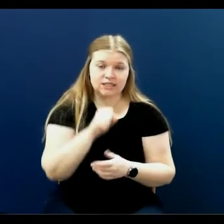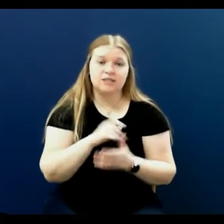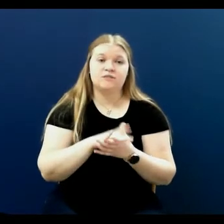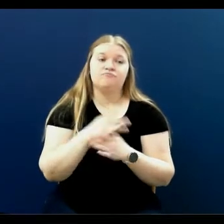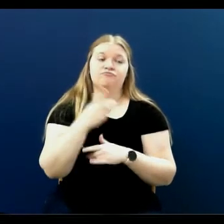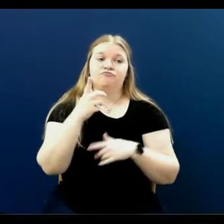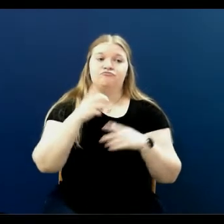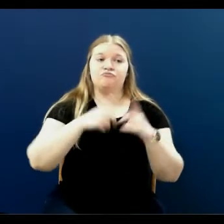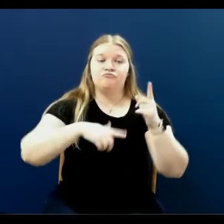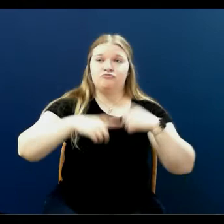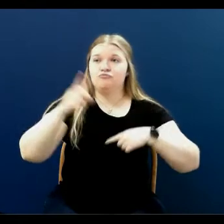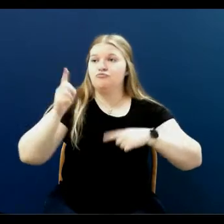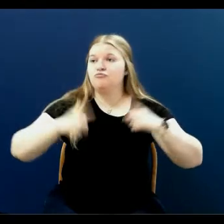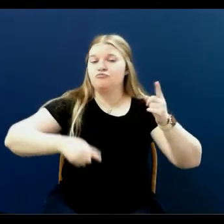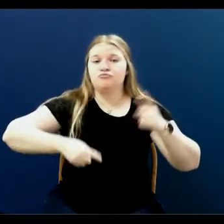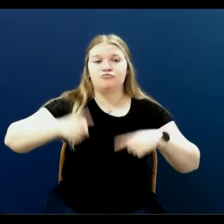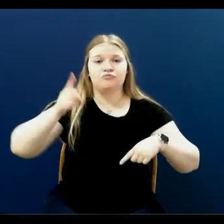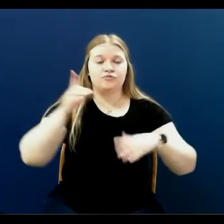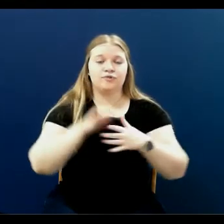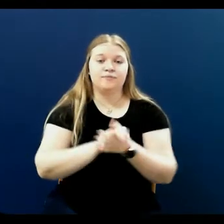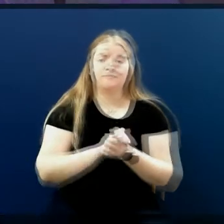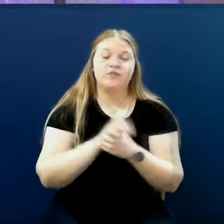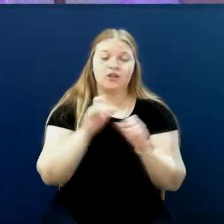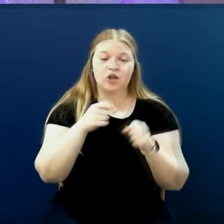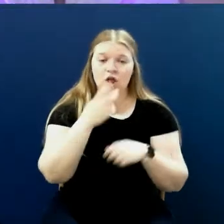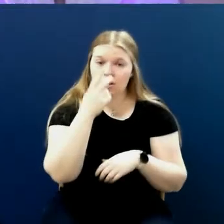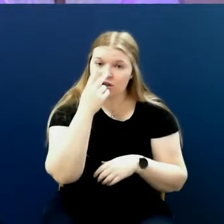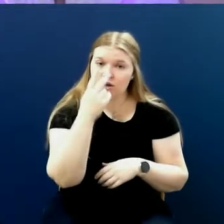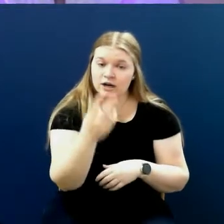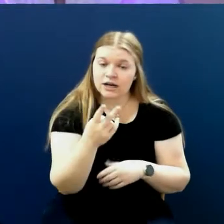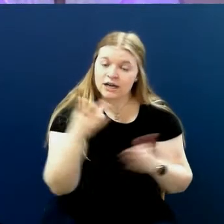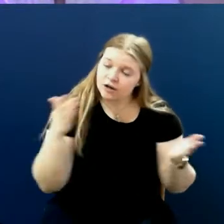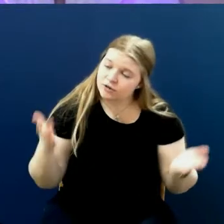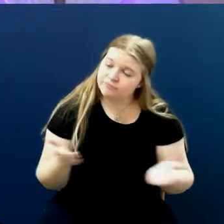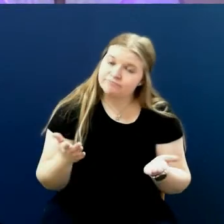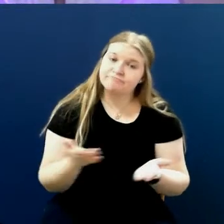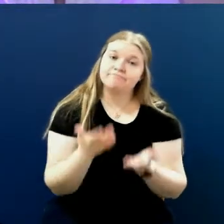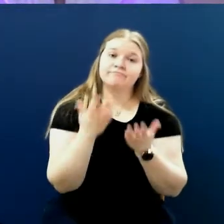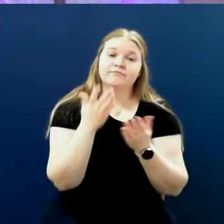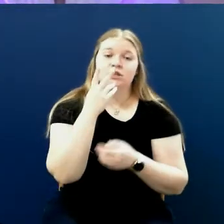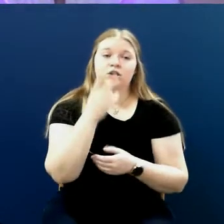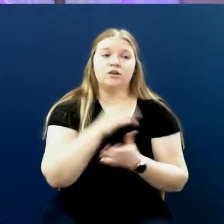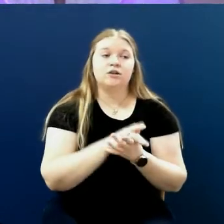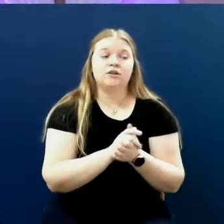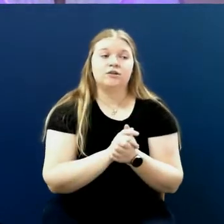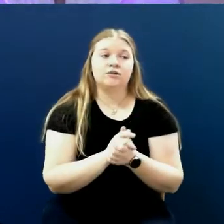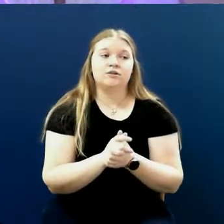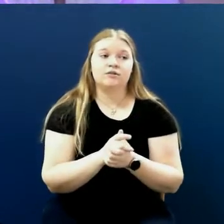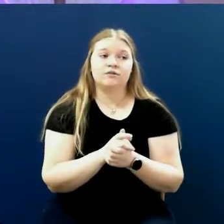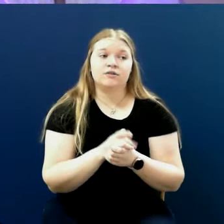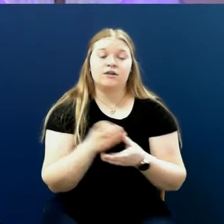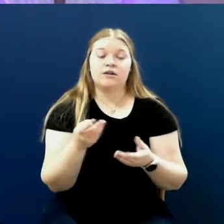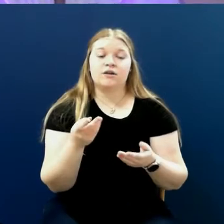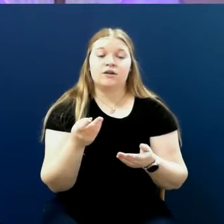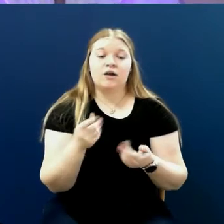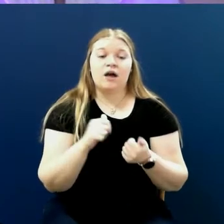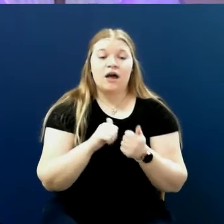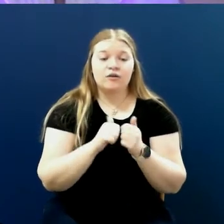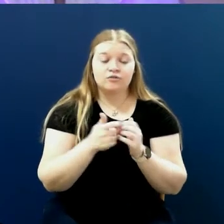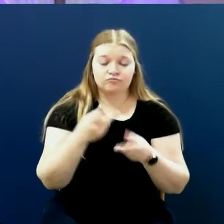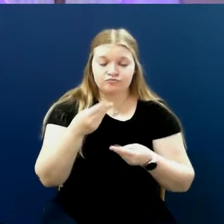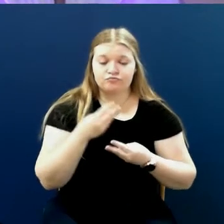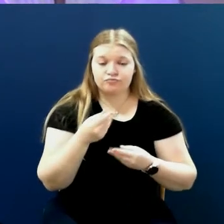I urge you to look at that as an opportunity to feed your soul. It's not a replacement for your own personal Bible study. It's